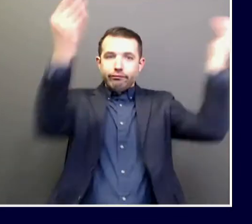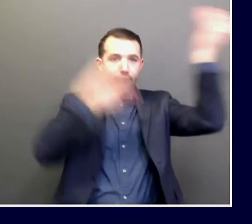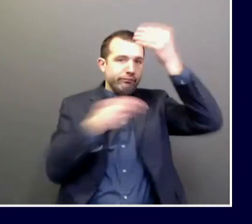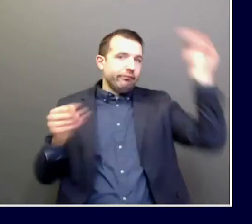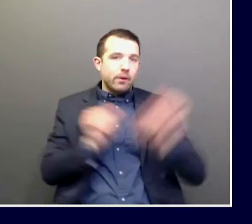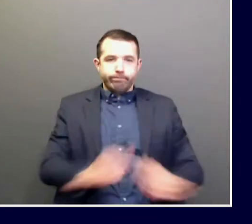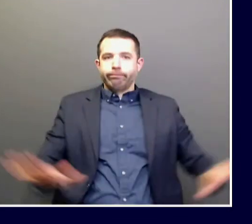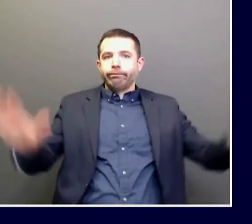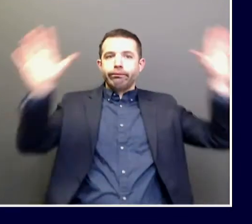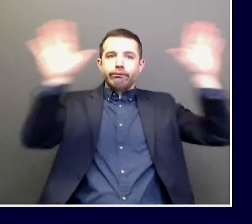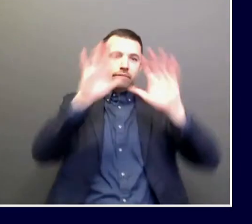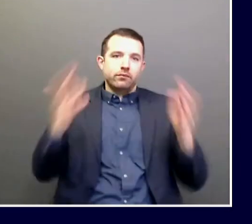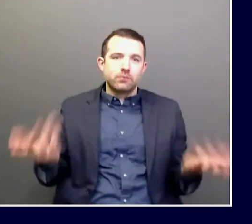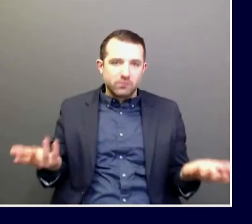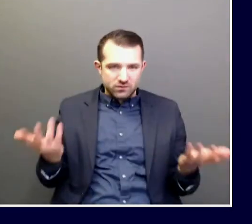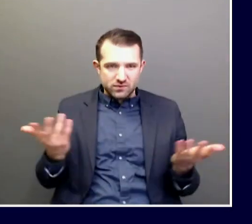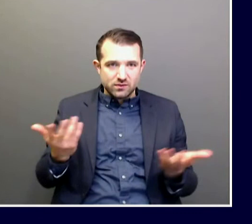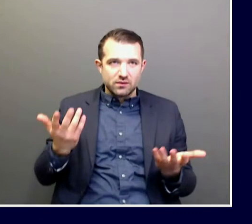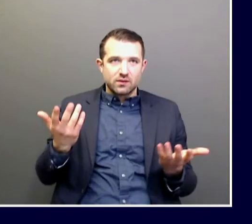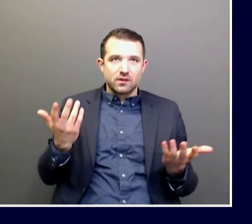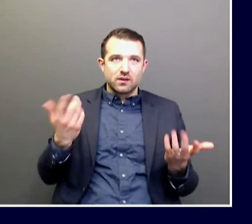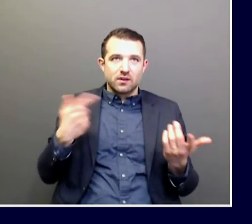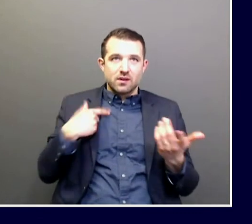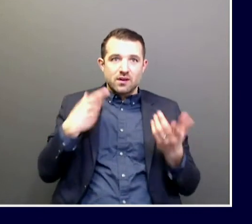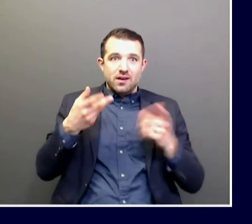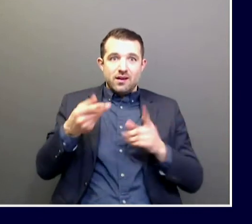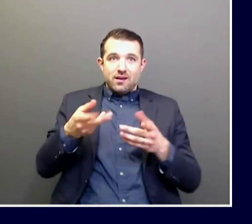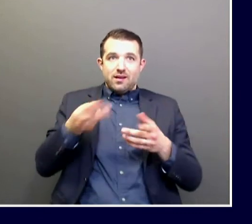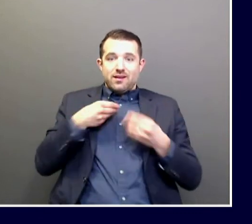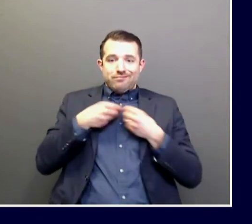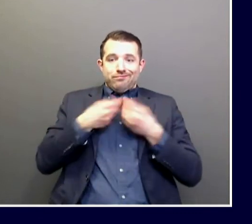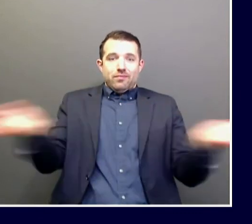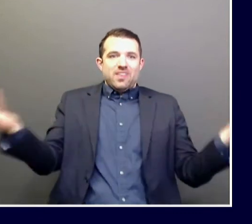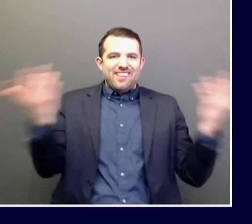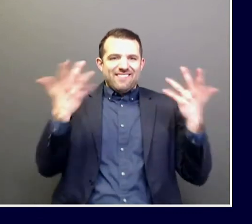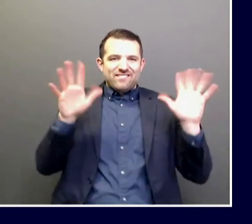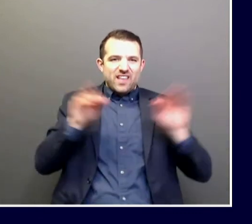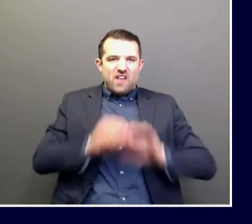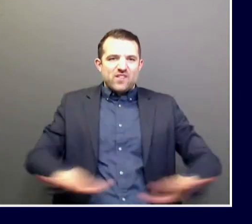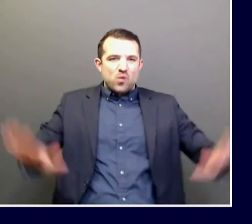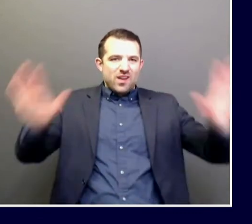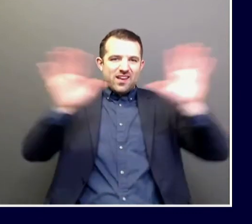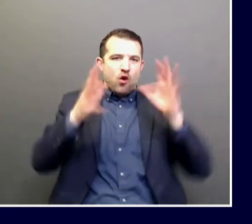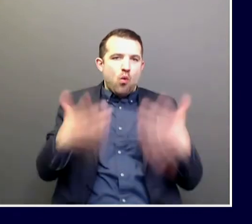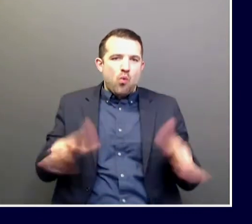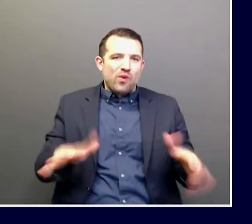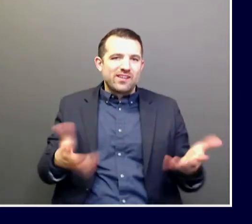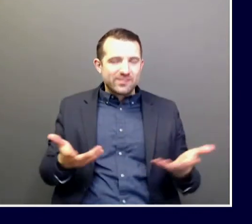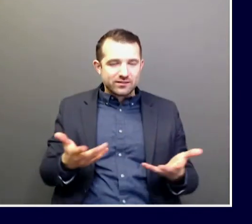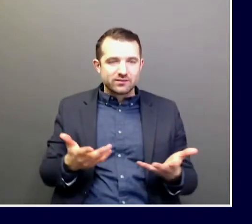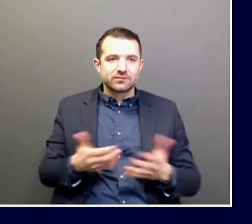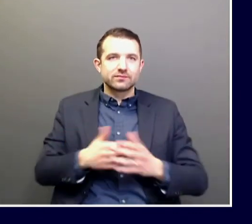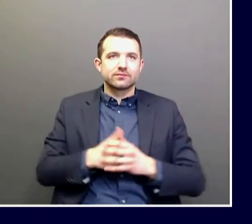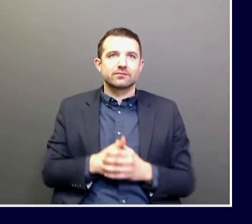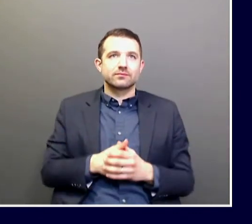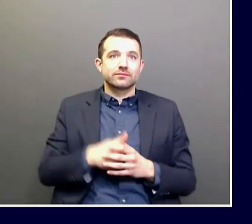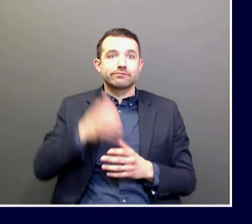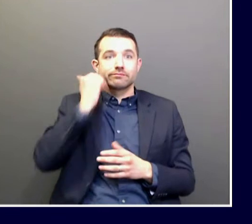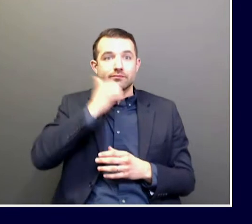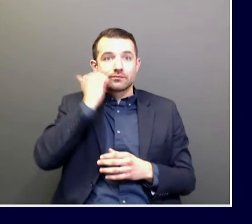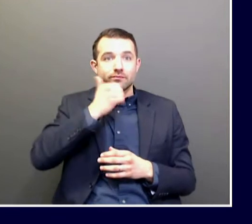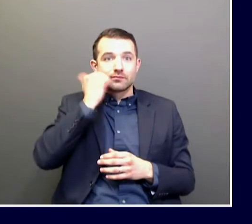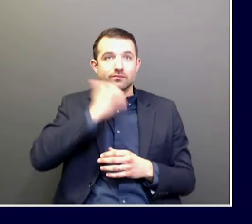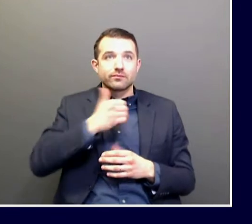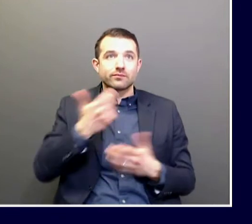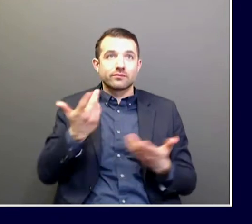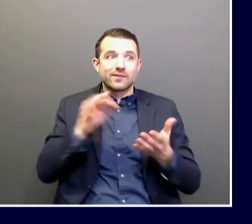days, the utility of, first of all, just having a daily case count is called into question because